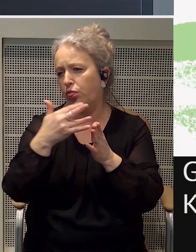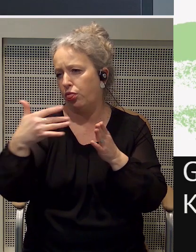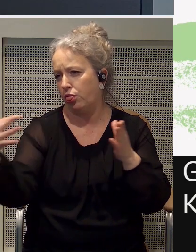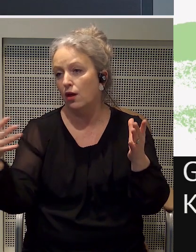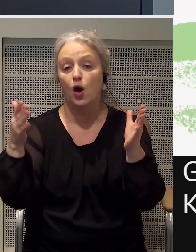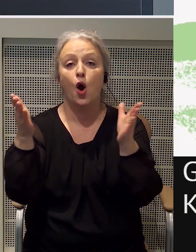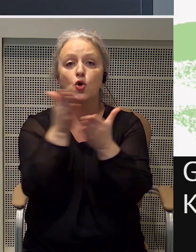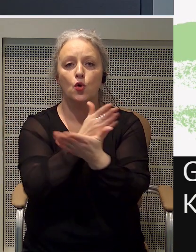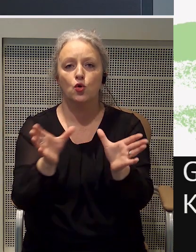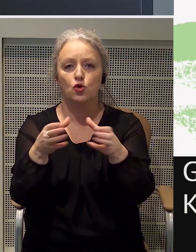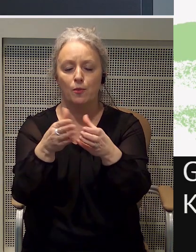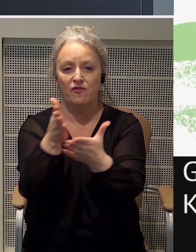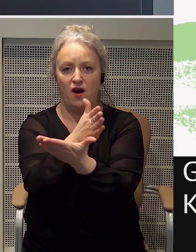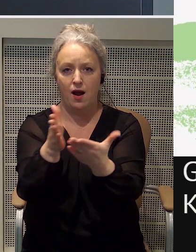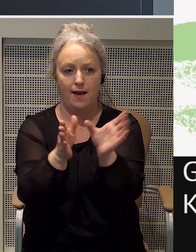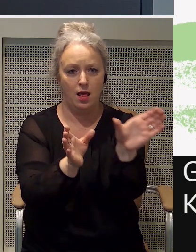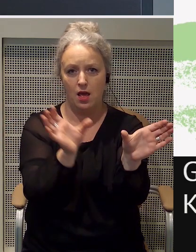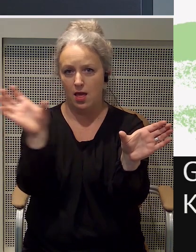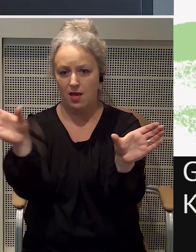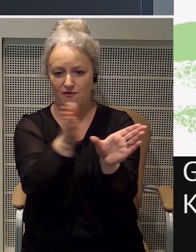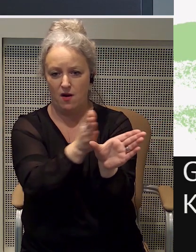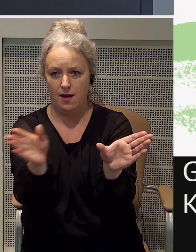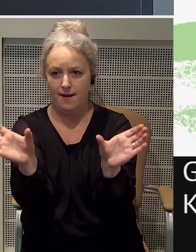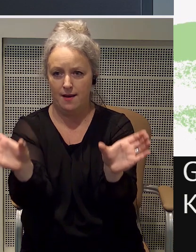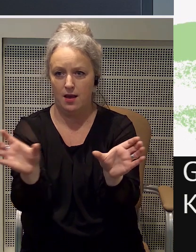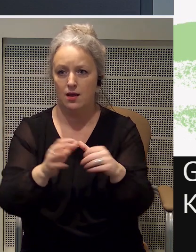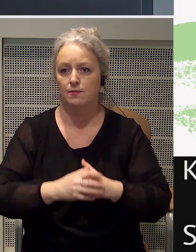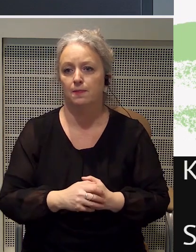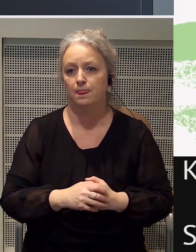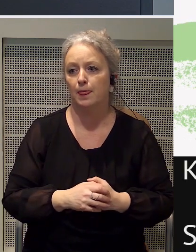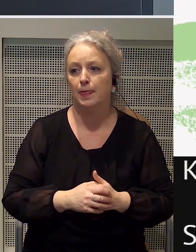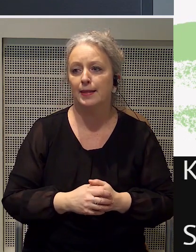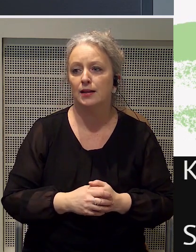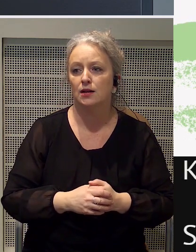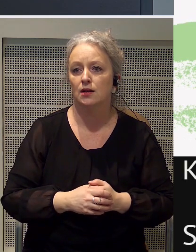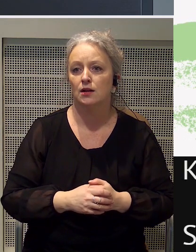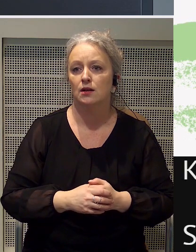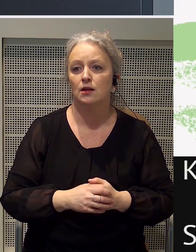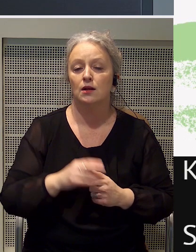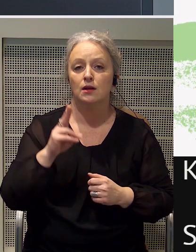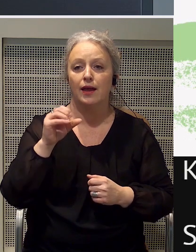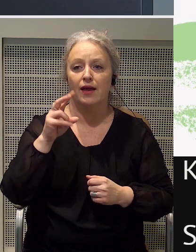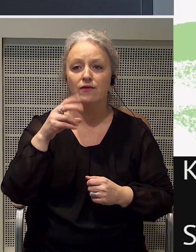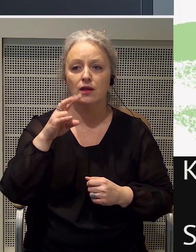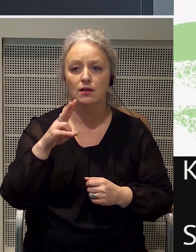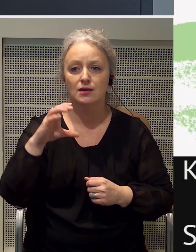rare. So it's somewhere in the middle of ultra orphan and rare orphan.